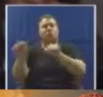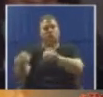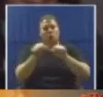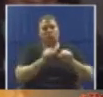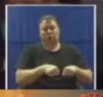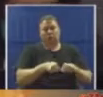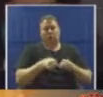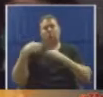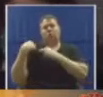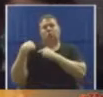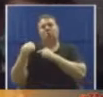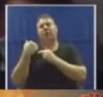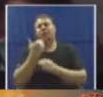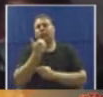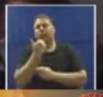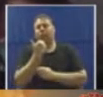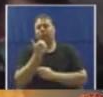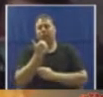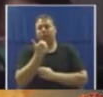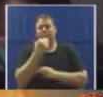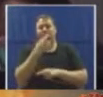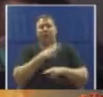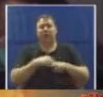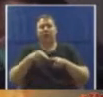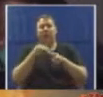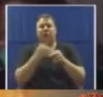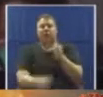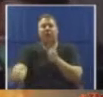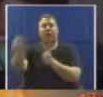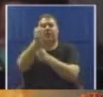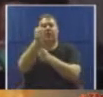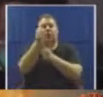the responsibility of the national executive.